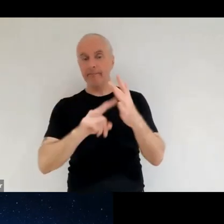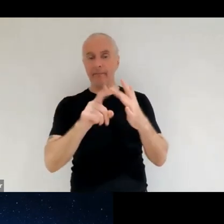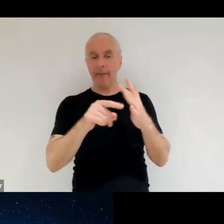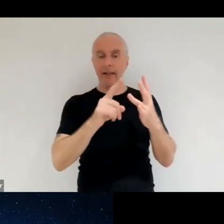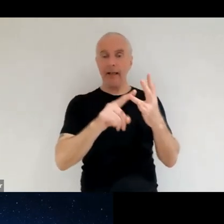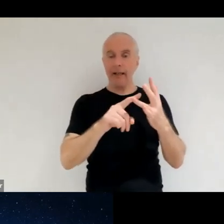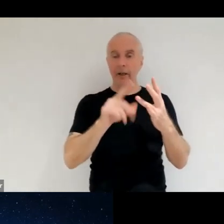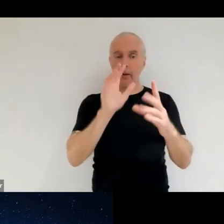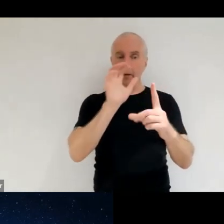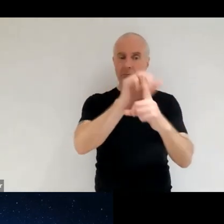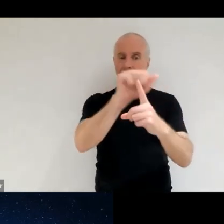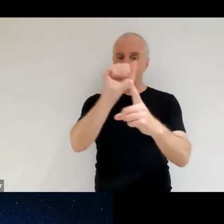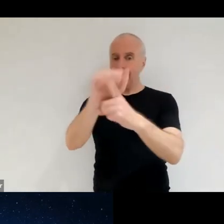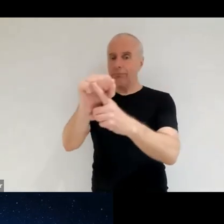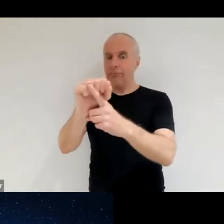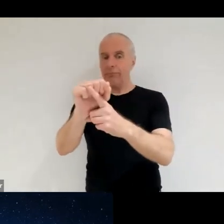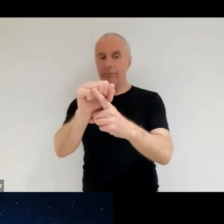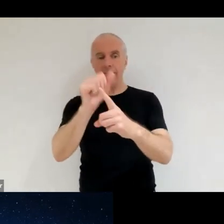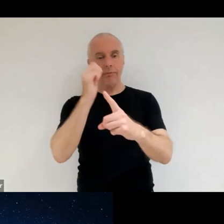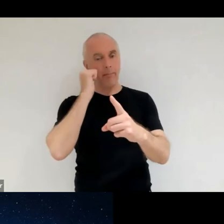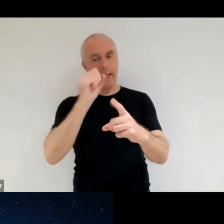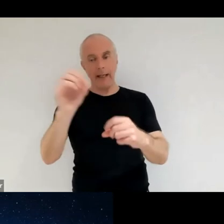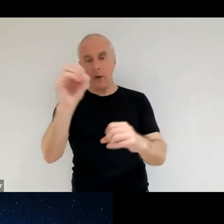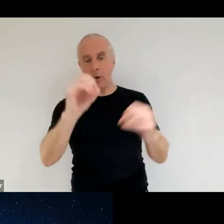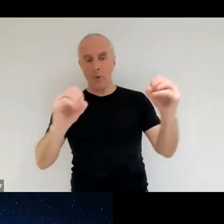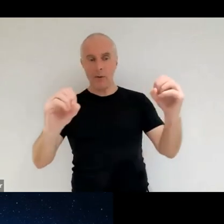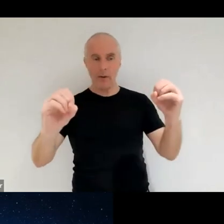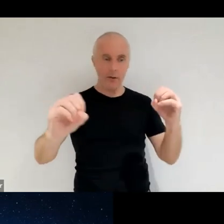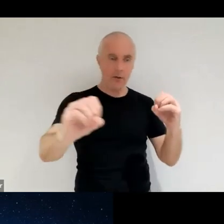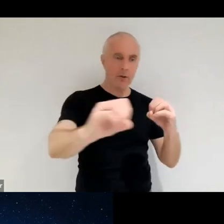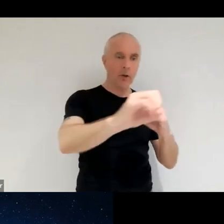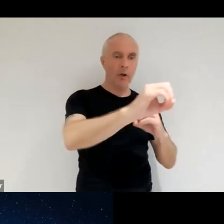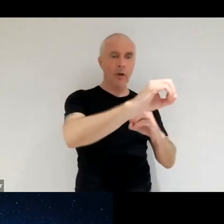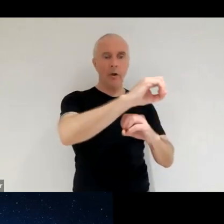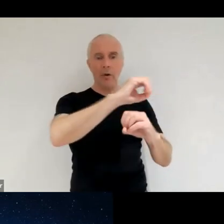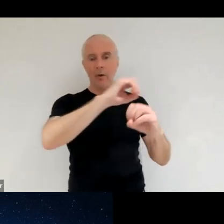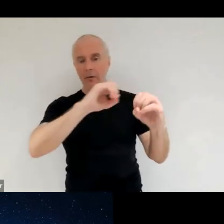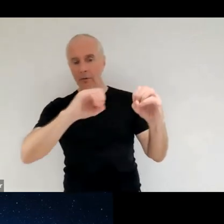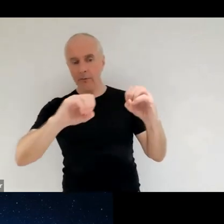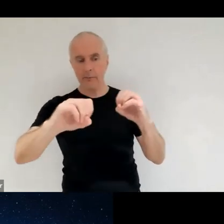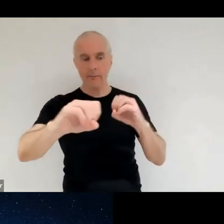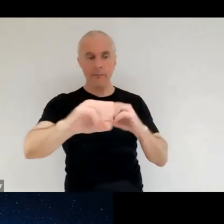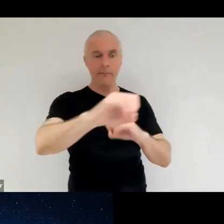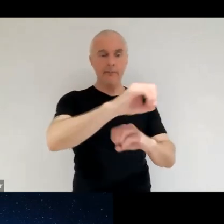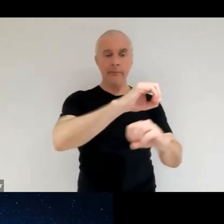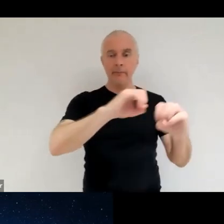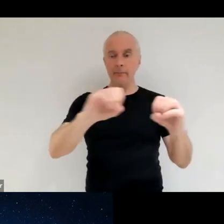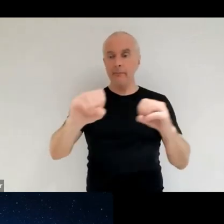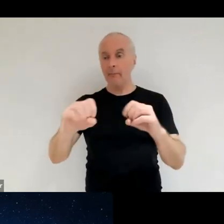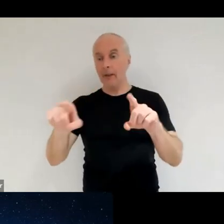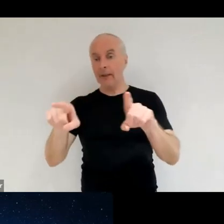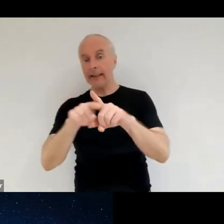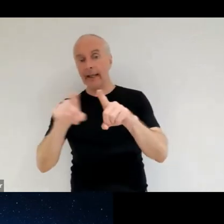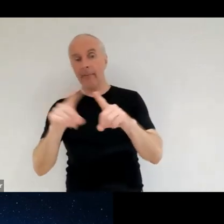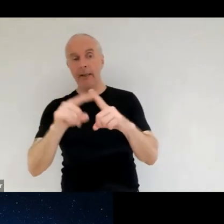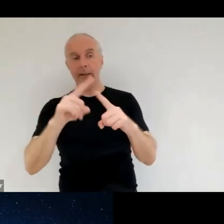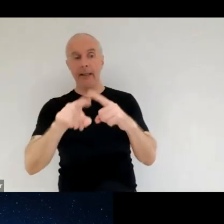holes that are slow spinning. Is that still the case in contrast to the electromagnetically detected ones?